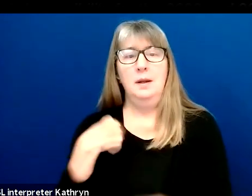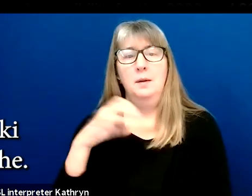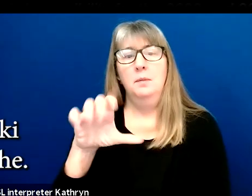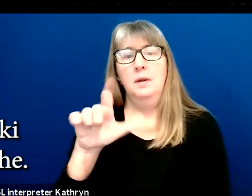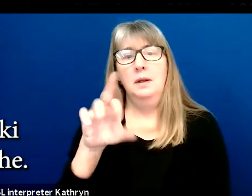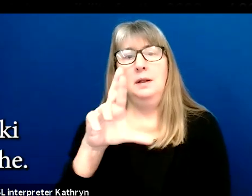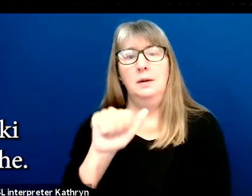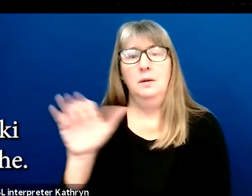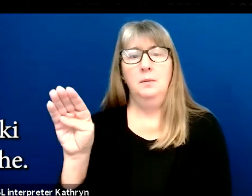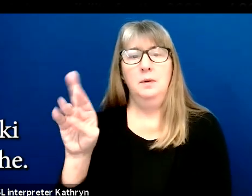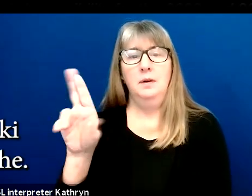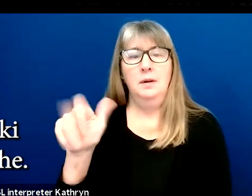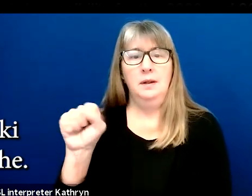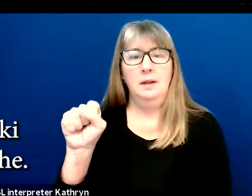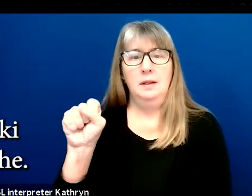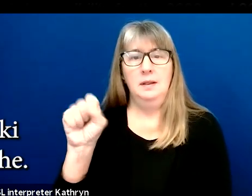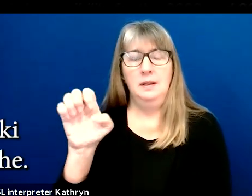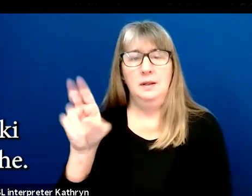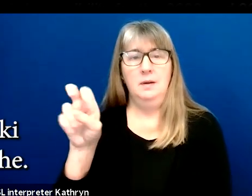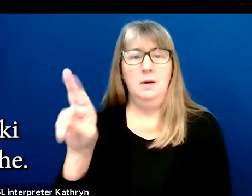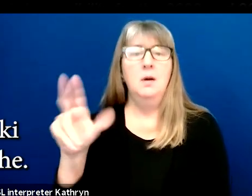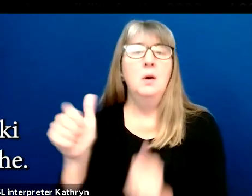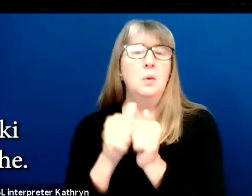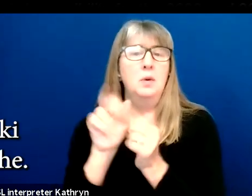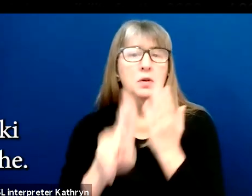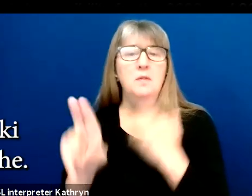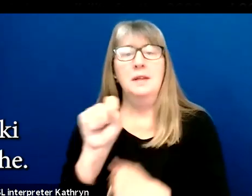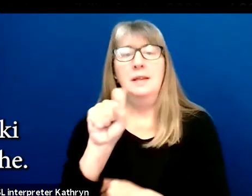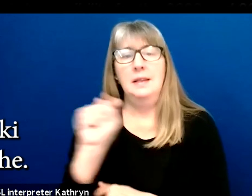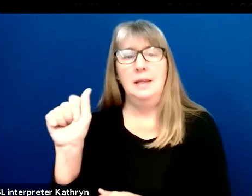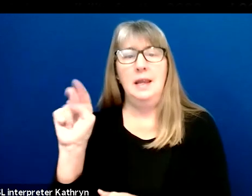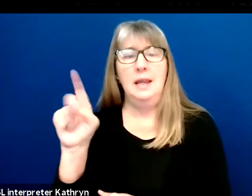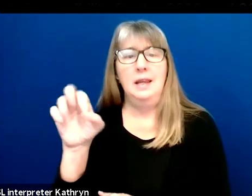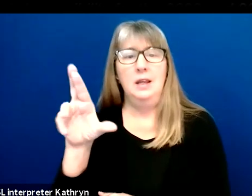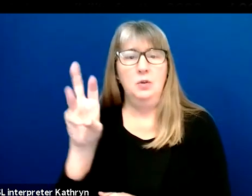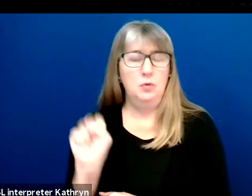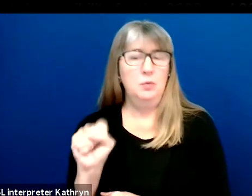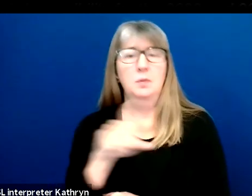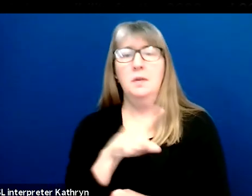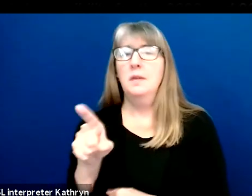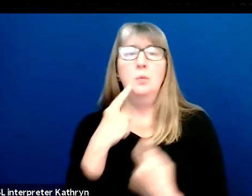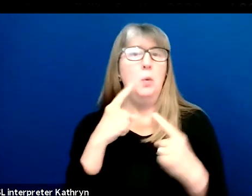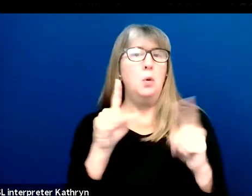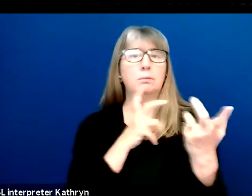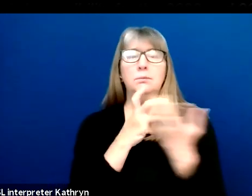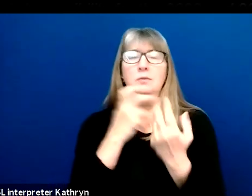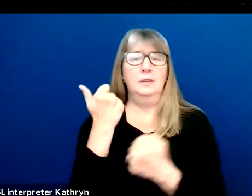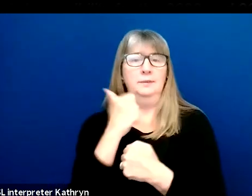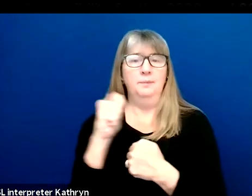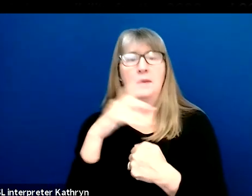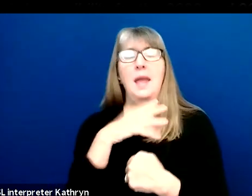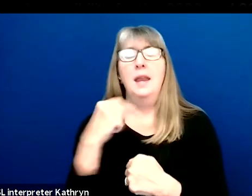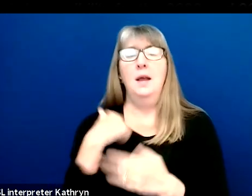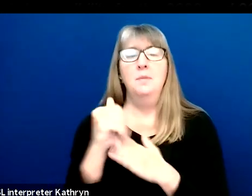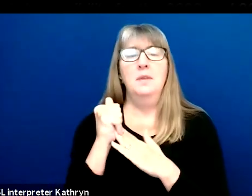Andrews, although this was work I did at the Mikulski Archive for Space Telescopes, and I'm also the lead developer on Astronify,